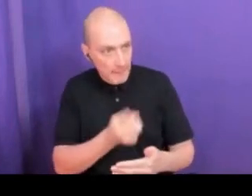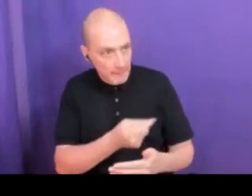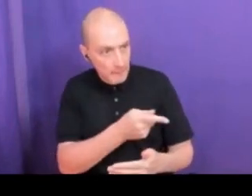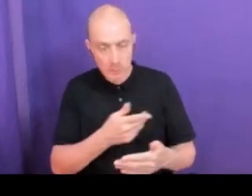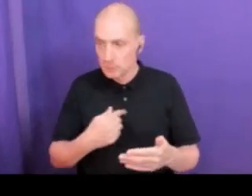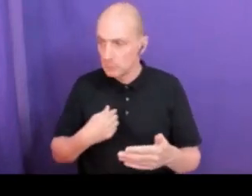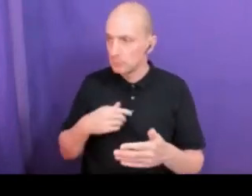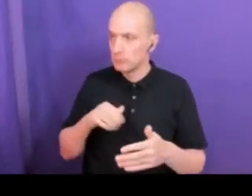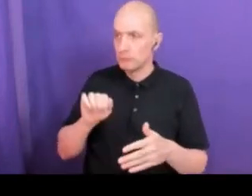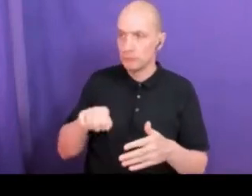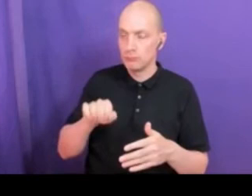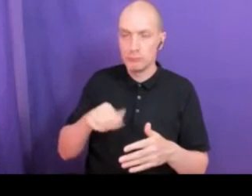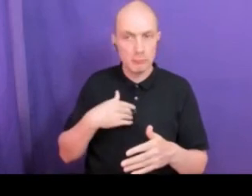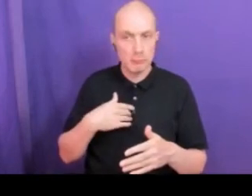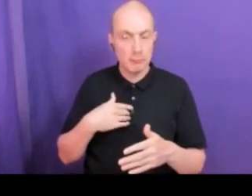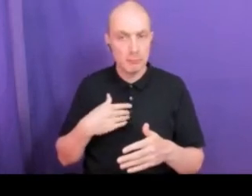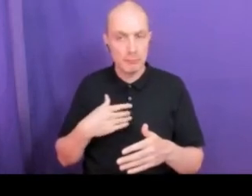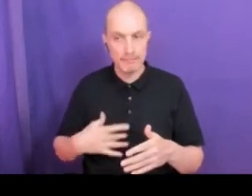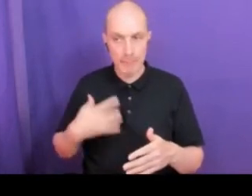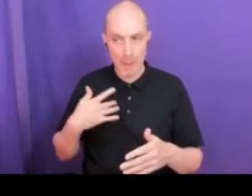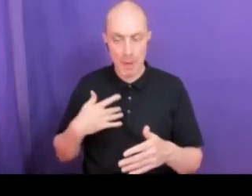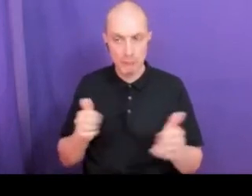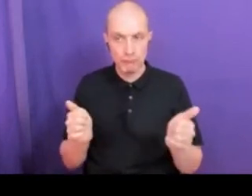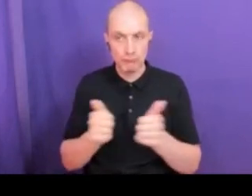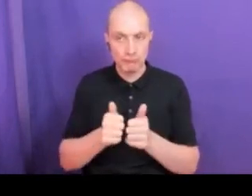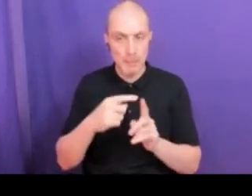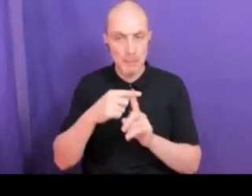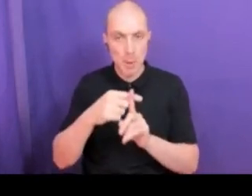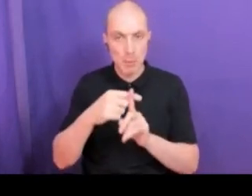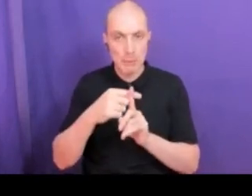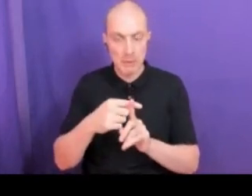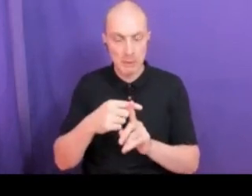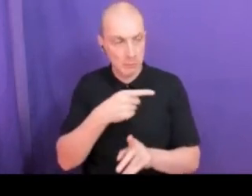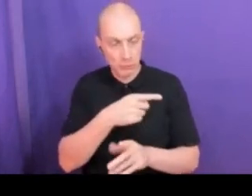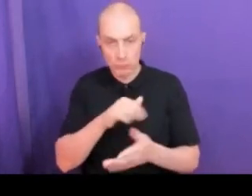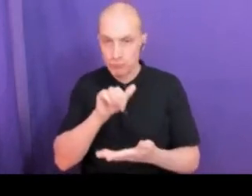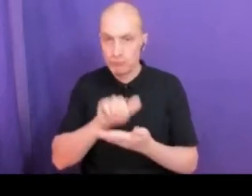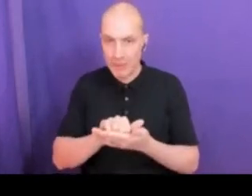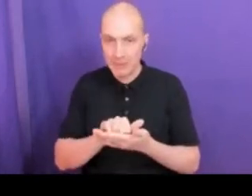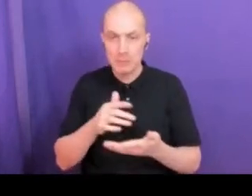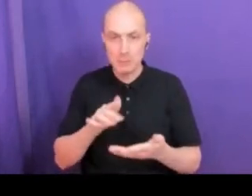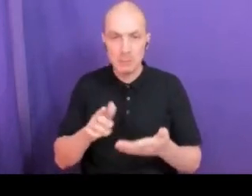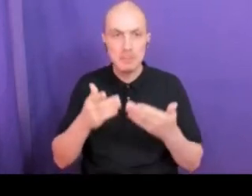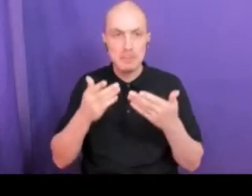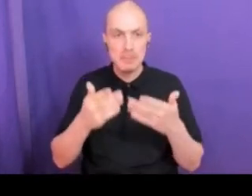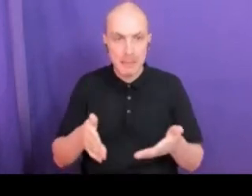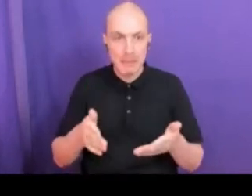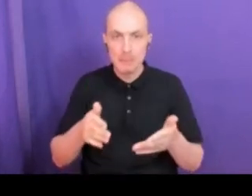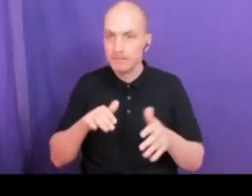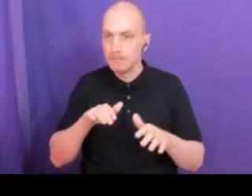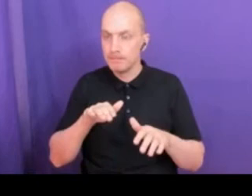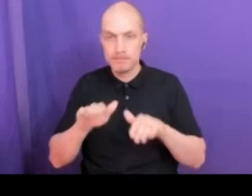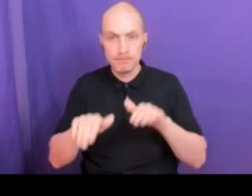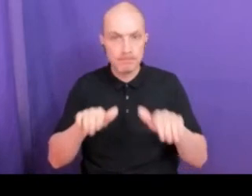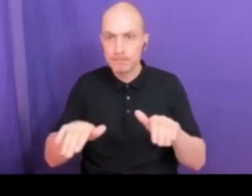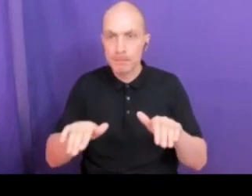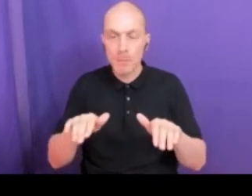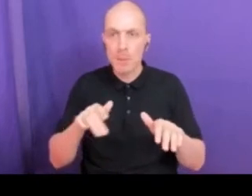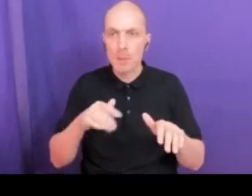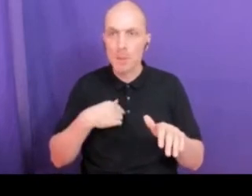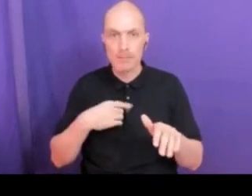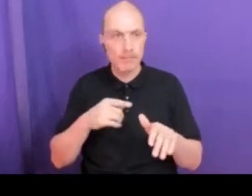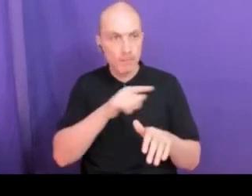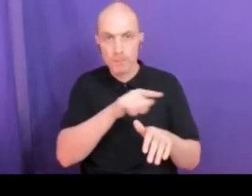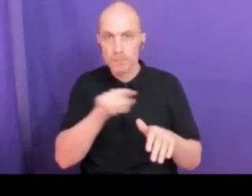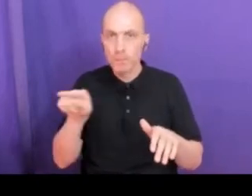overwhelmingly positive. Actually, we've, as you've alluded to, we've kind of been reaching out to the areas where we feel organizations can influence change. So